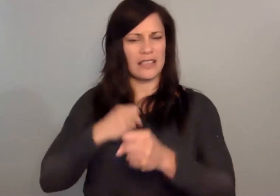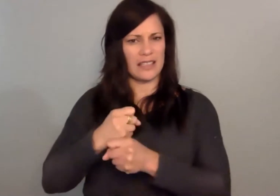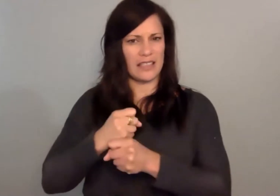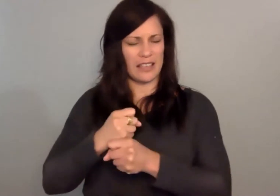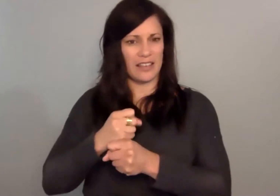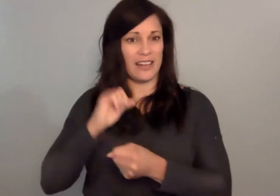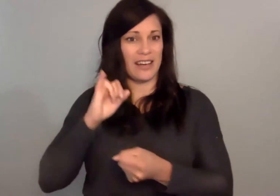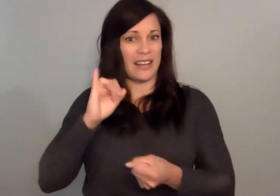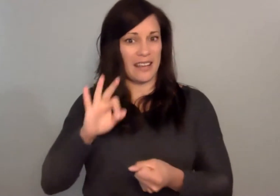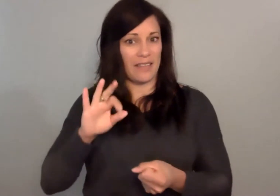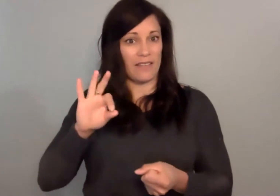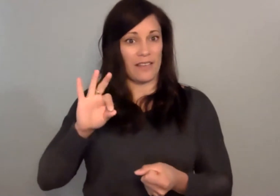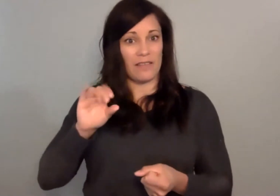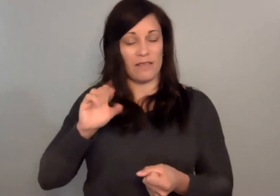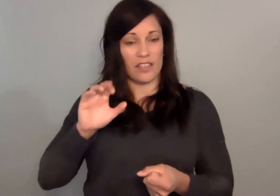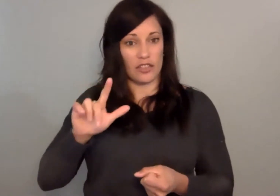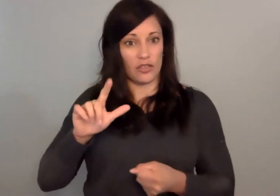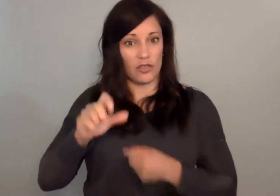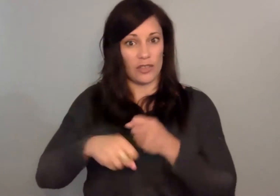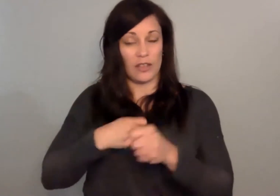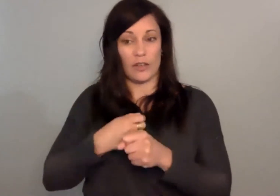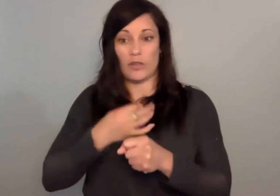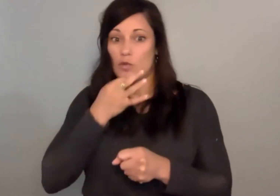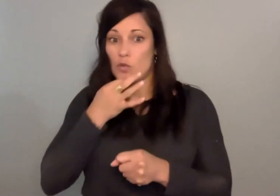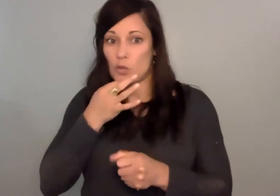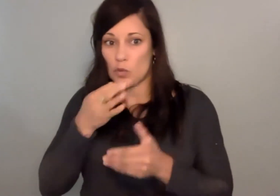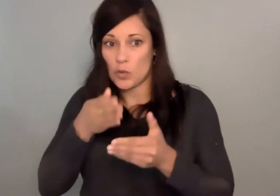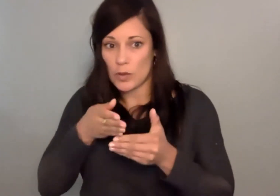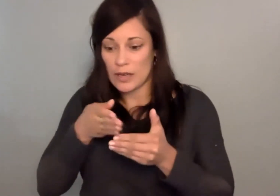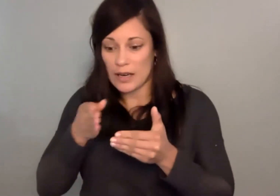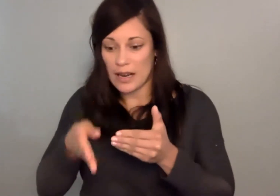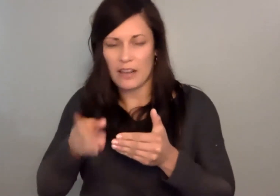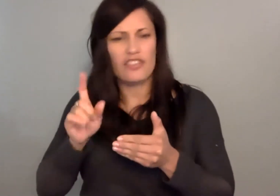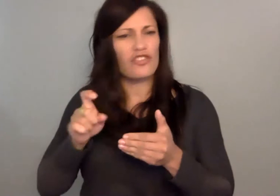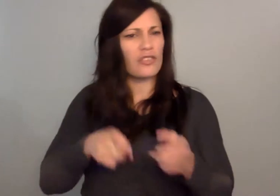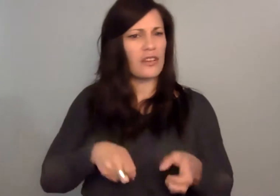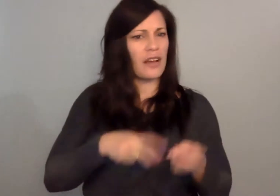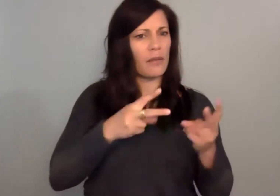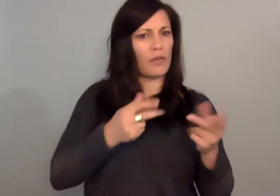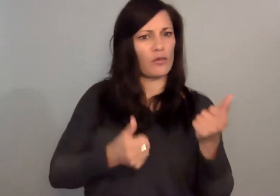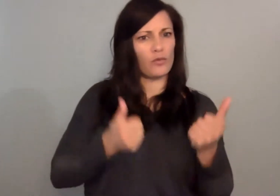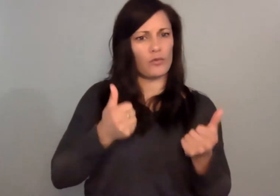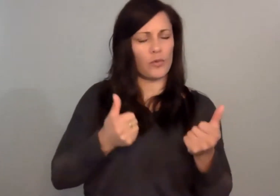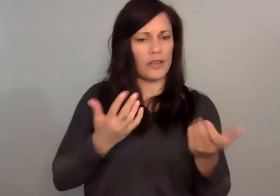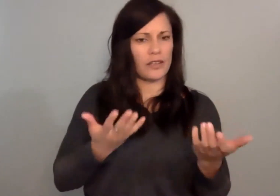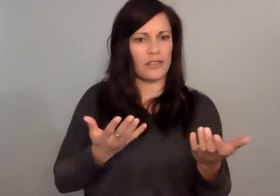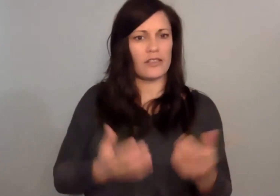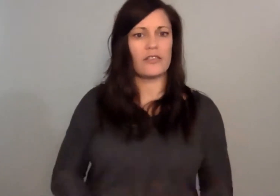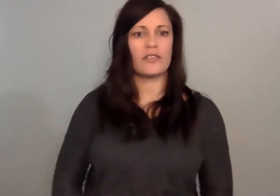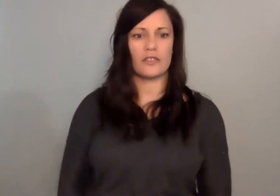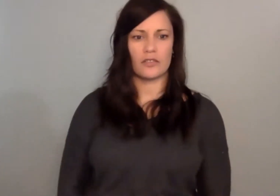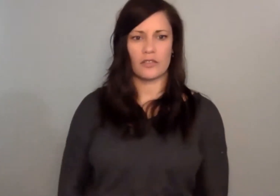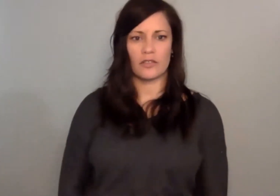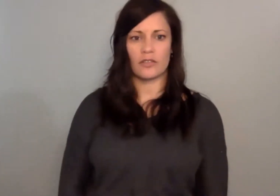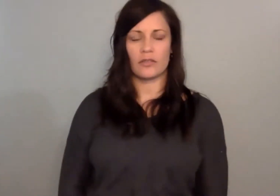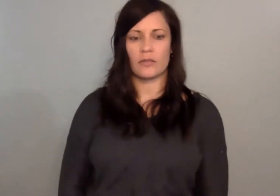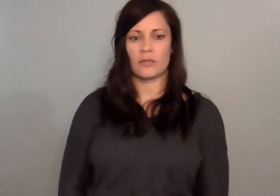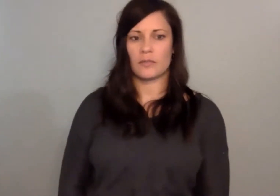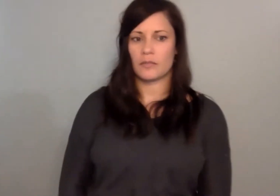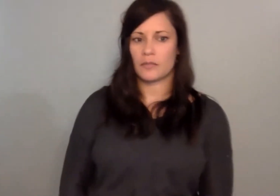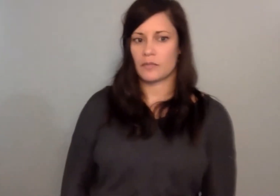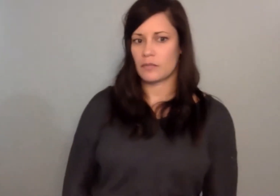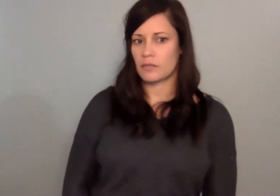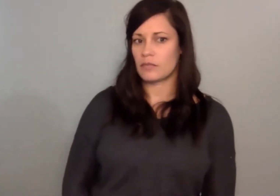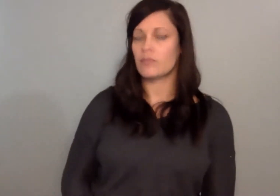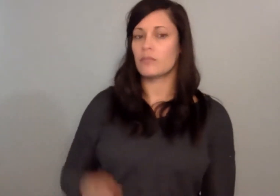whose fiscal years are about to end, what should they be uploading regarding their most recently completed fiscal year? I think we